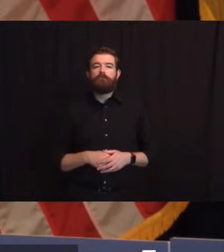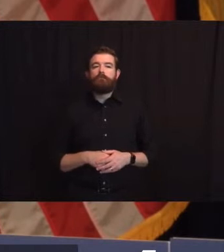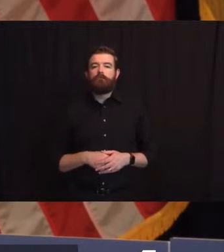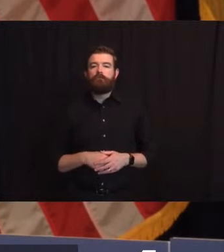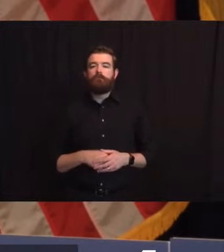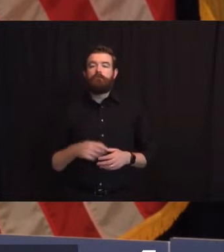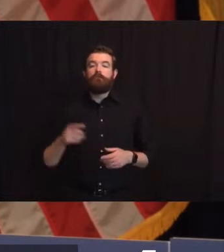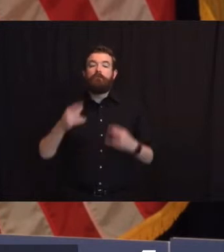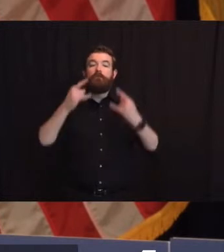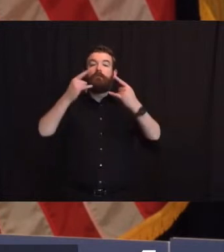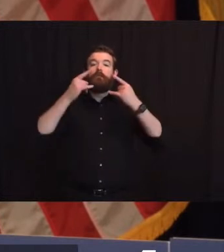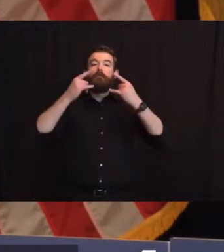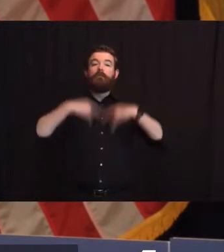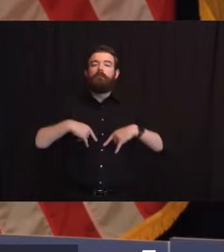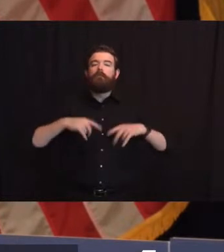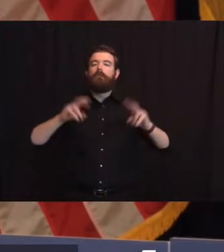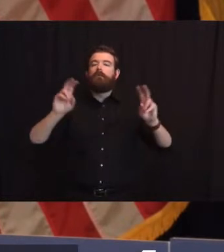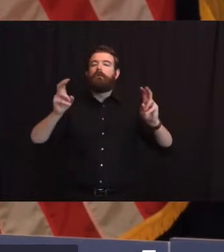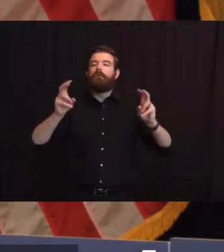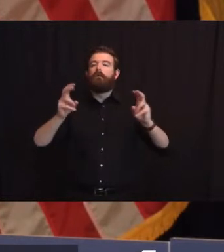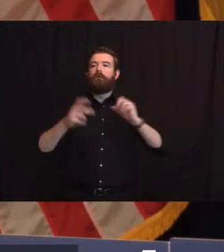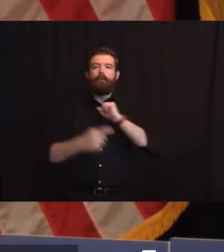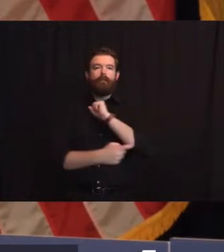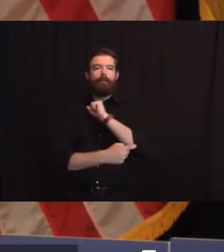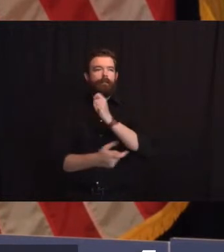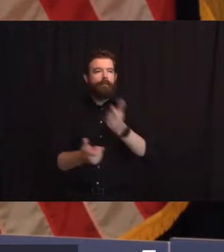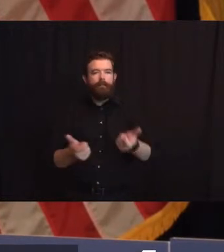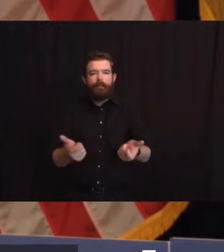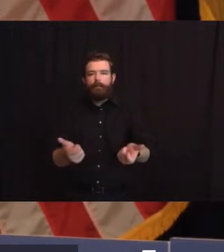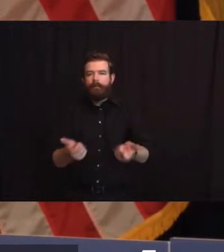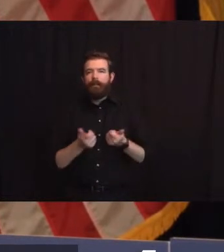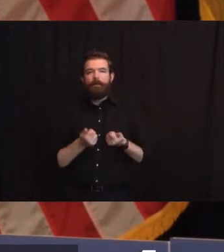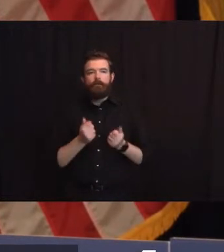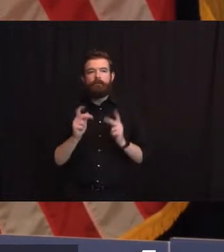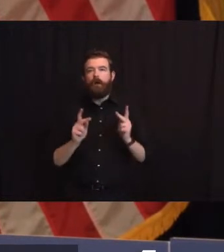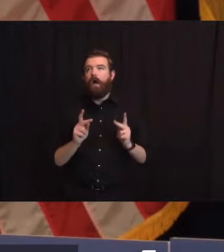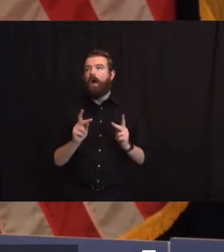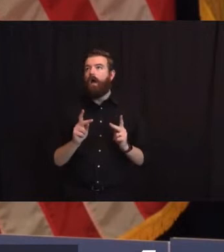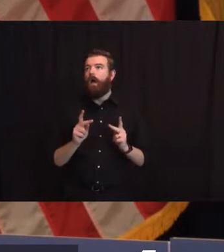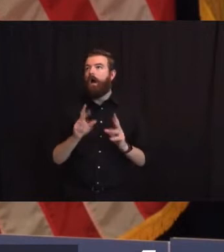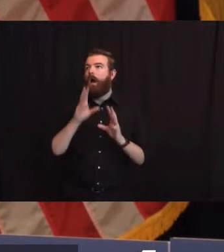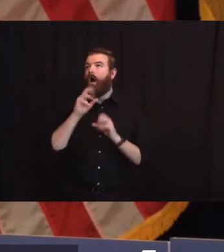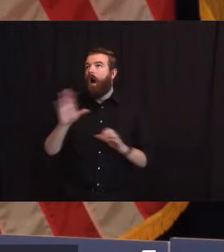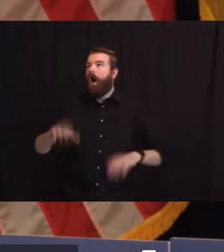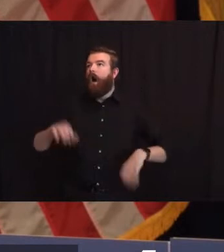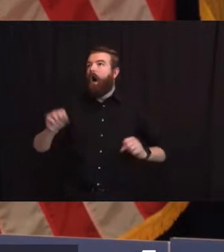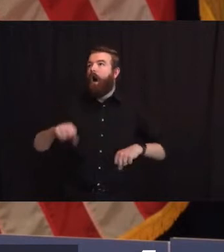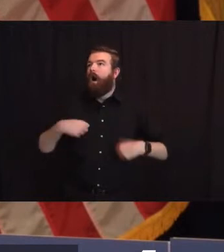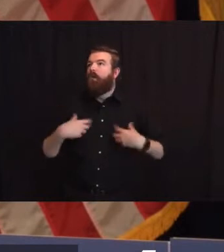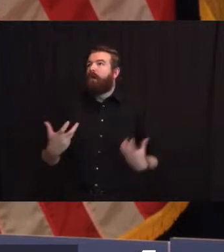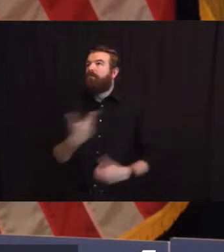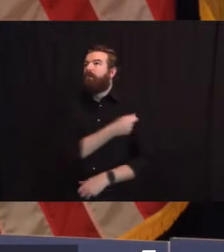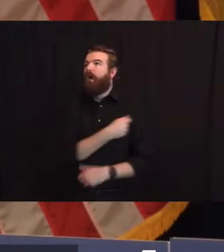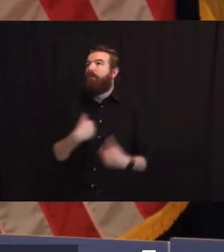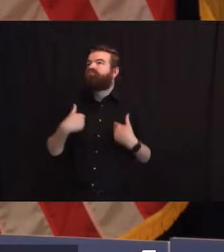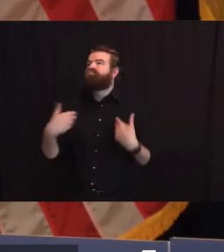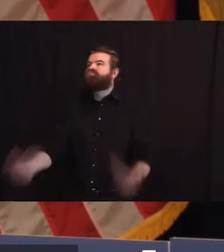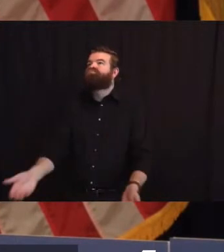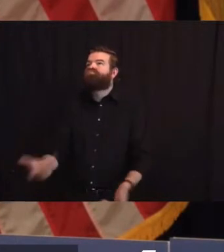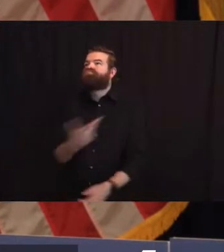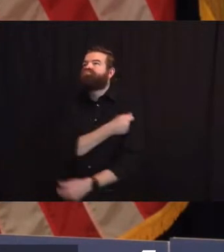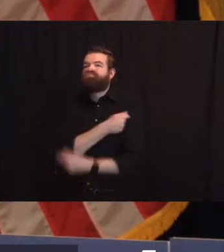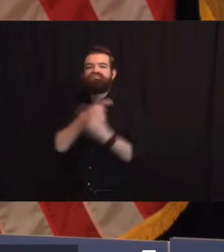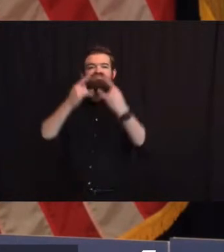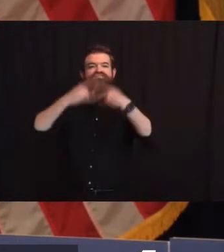mask considerations, namely, are to protect those who are unvaccinated. We want to be able to emphasize these are